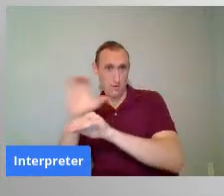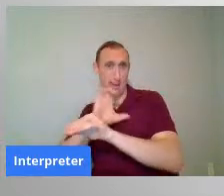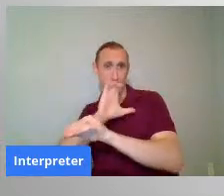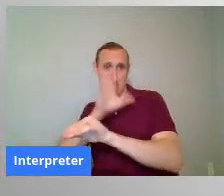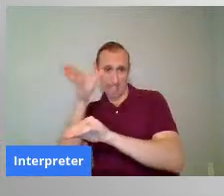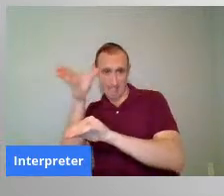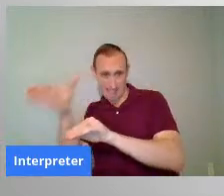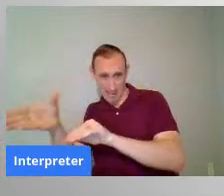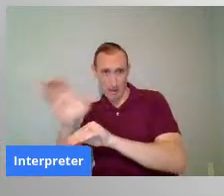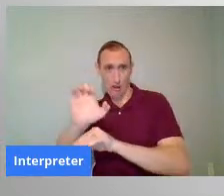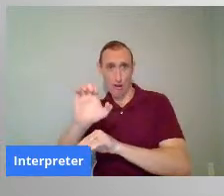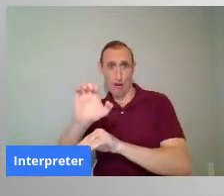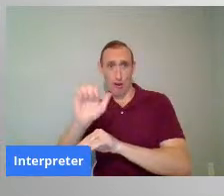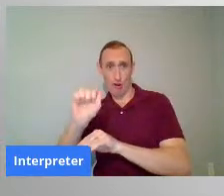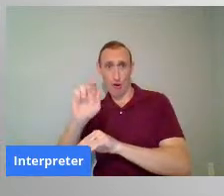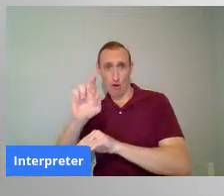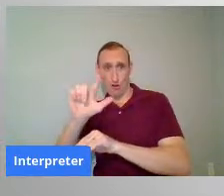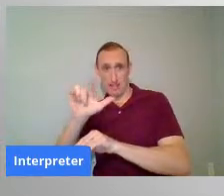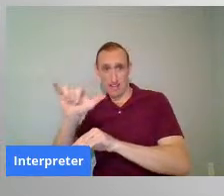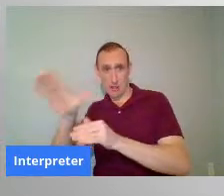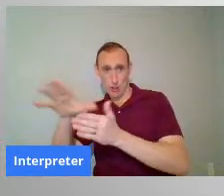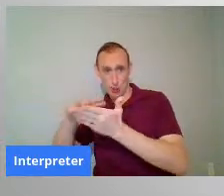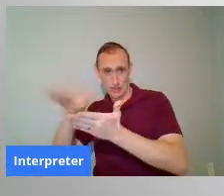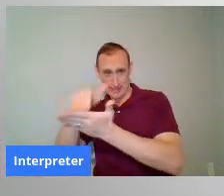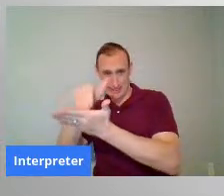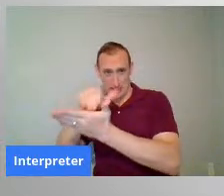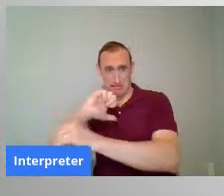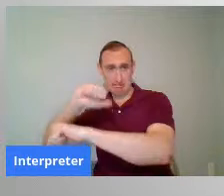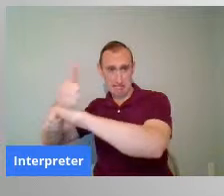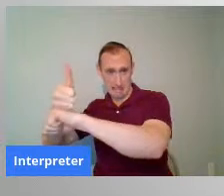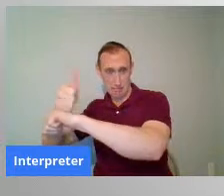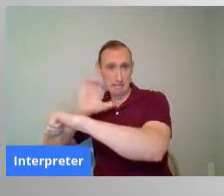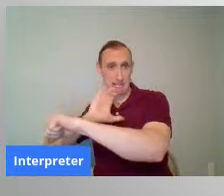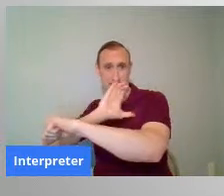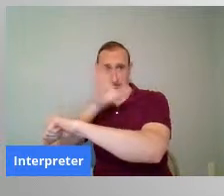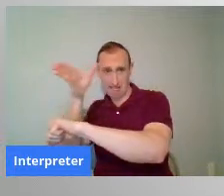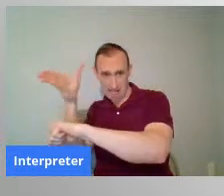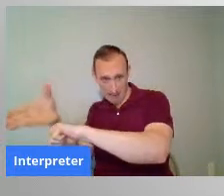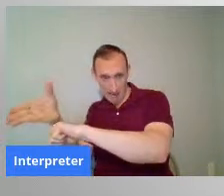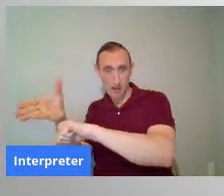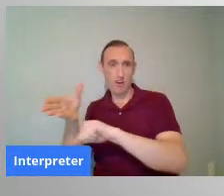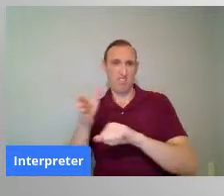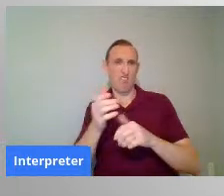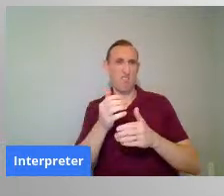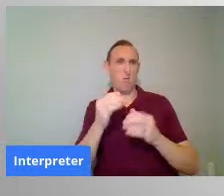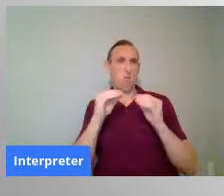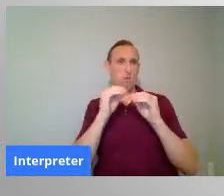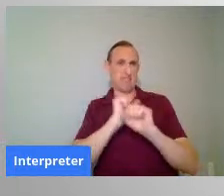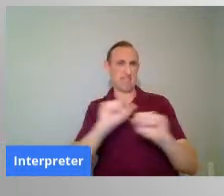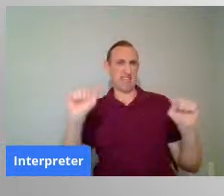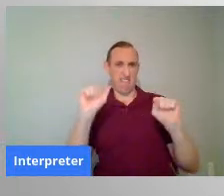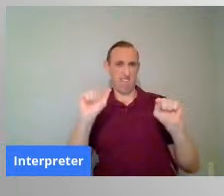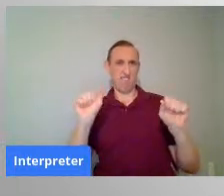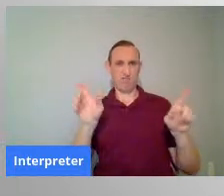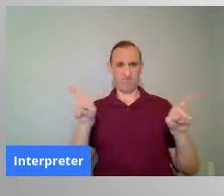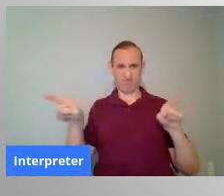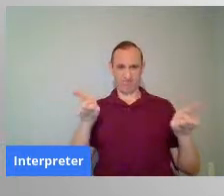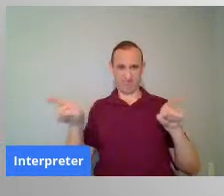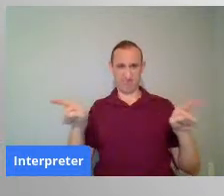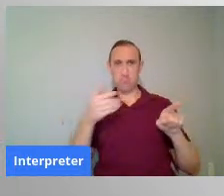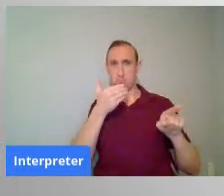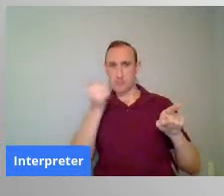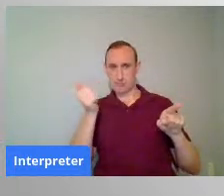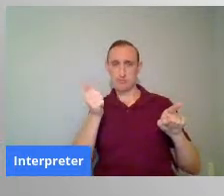we will maximize other properties that we have in Clark County, I have asked, and Ms. Higginbotham, of course, is always on this call,